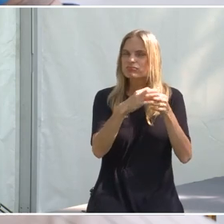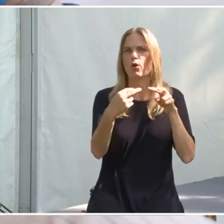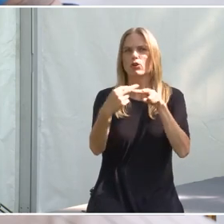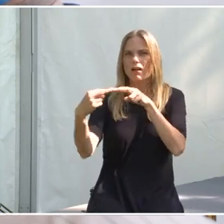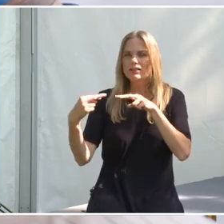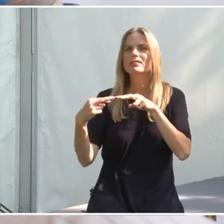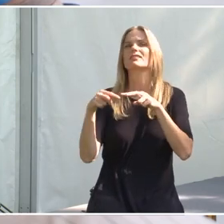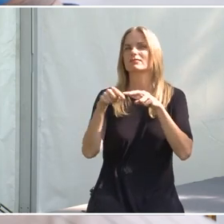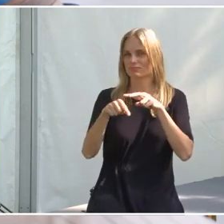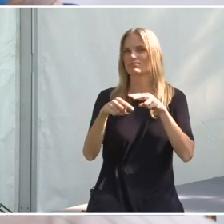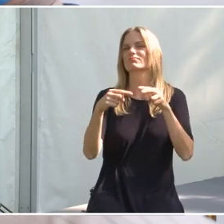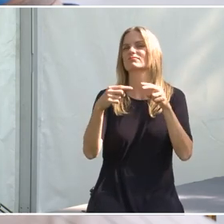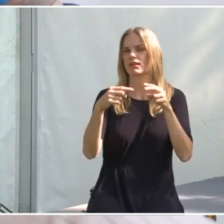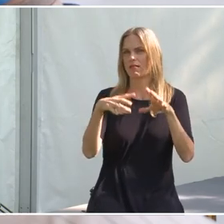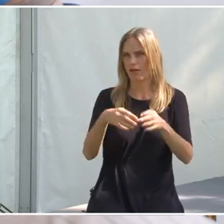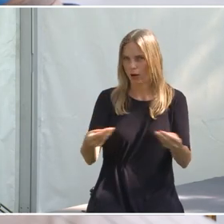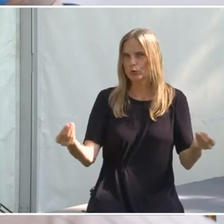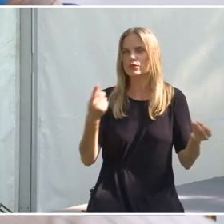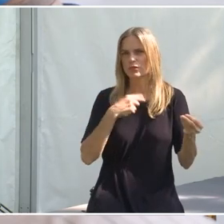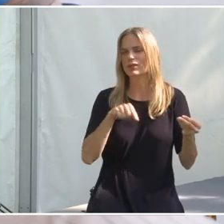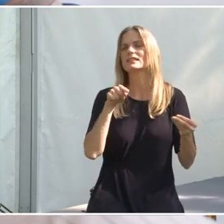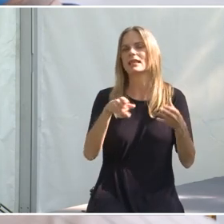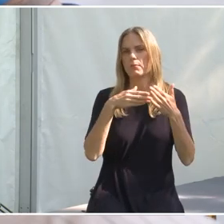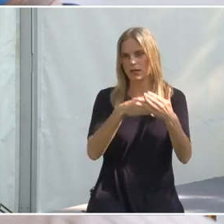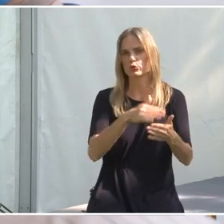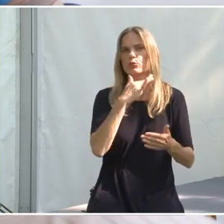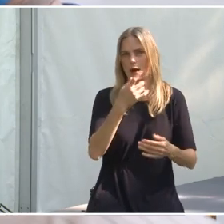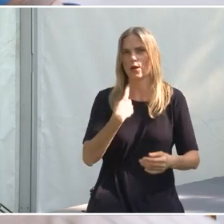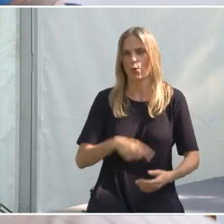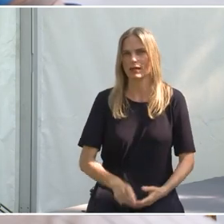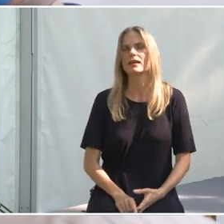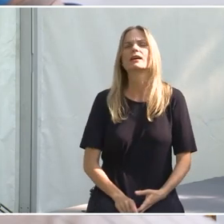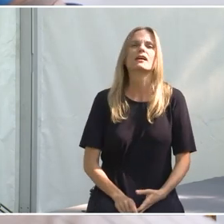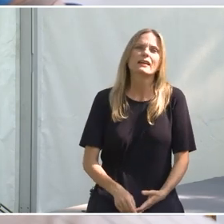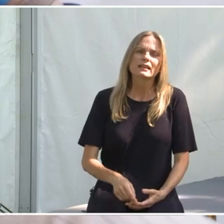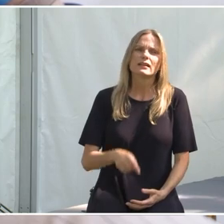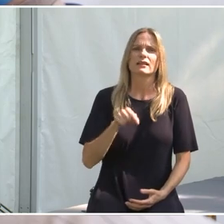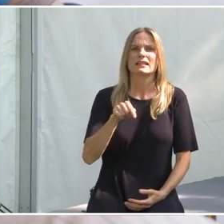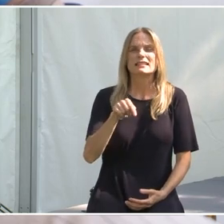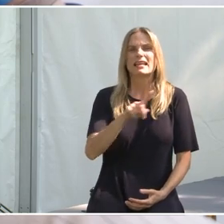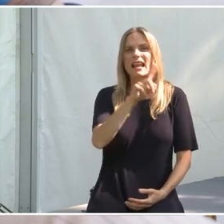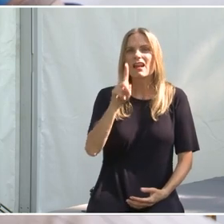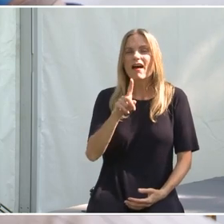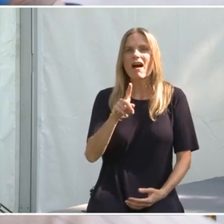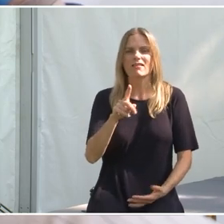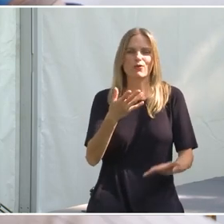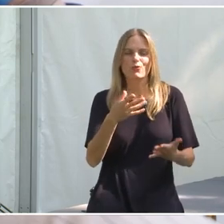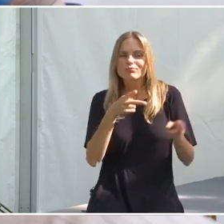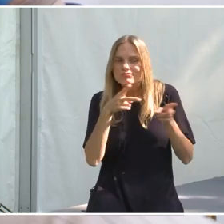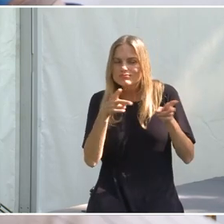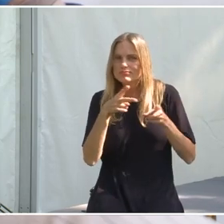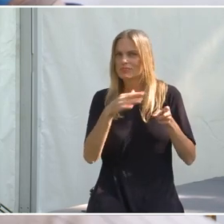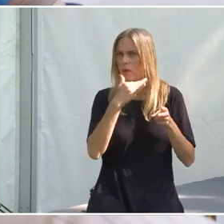there. We don't have sort of ideal ways of tracking that because we didn't really measure it that much beforehand. Mm. We have